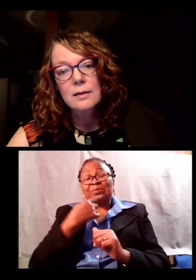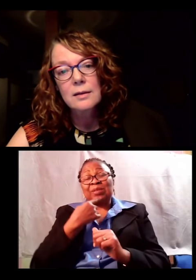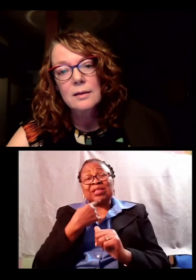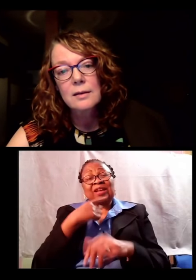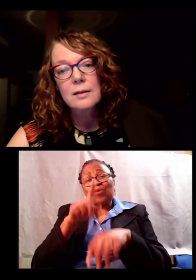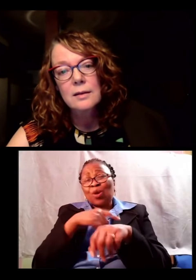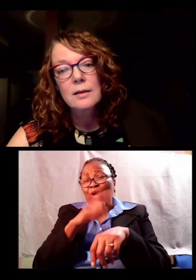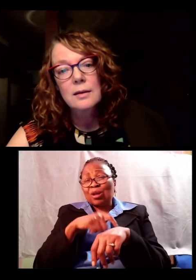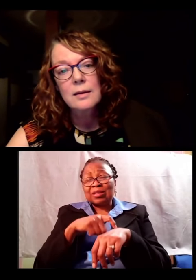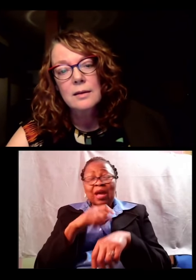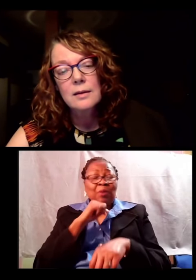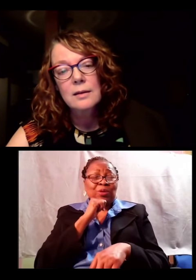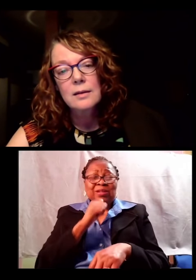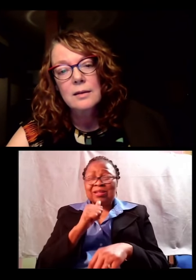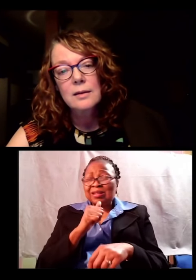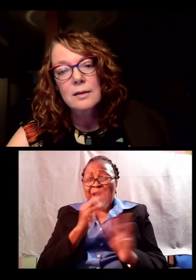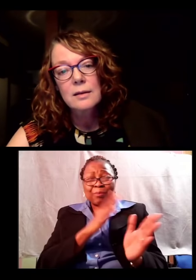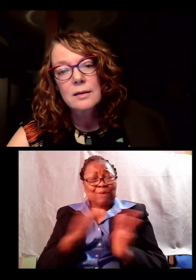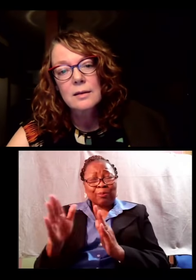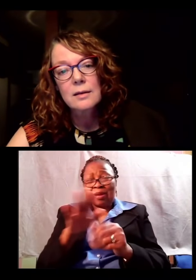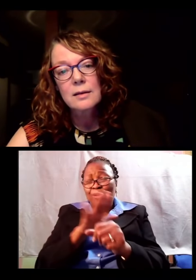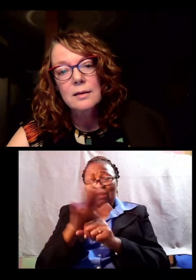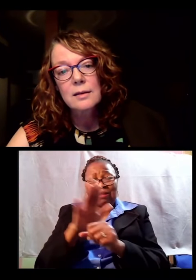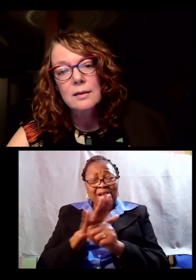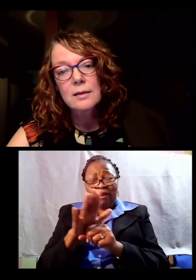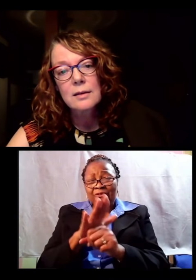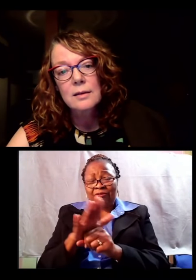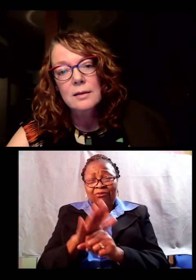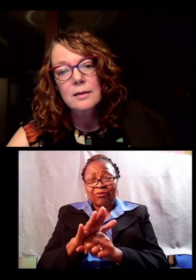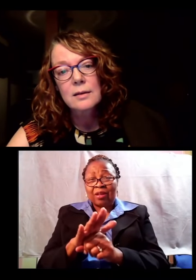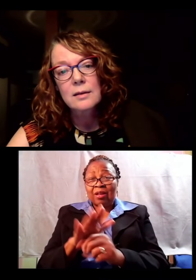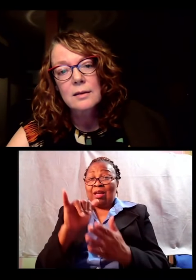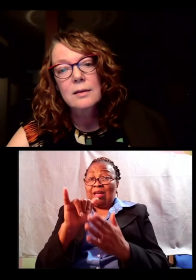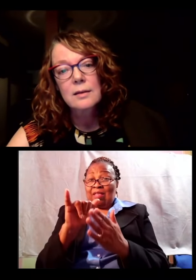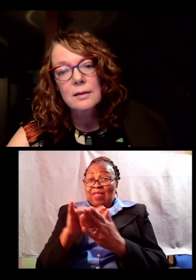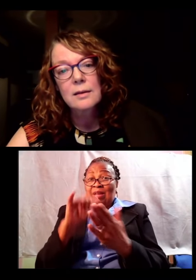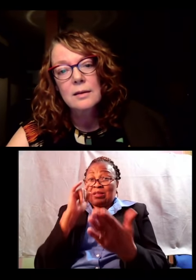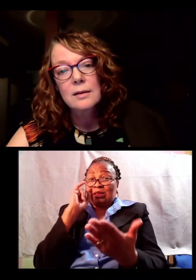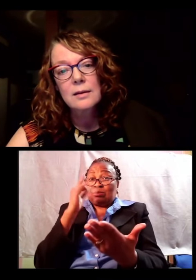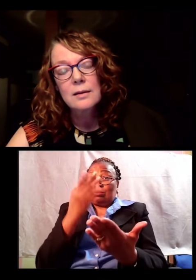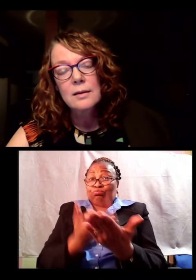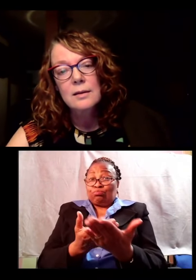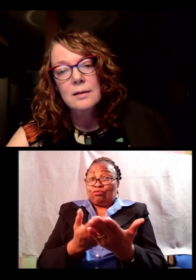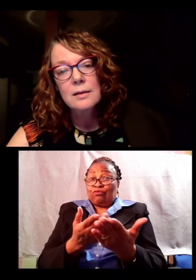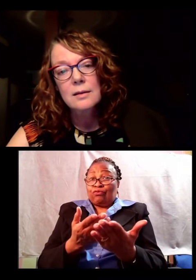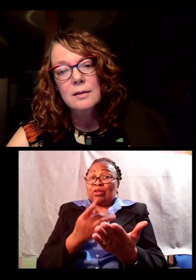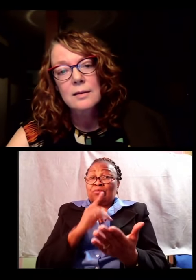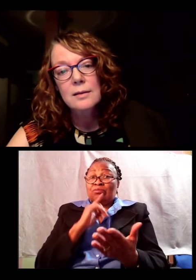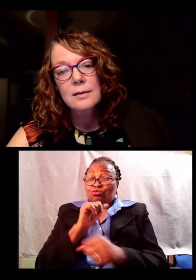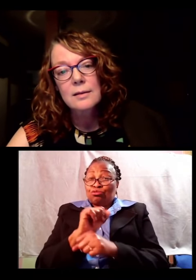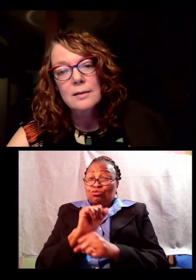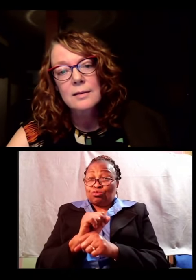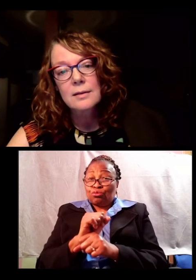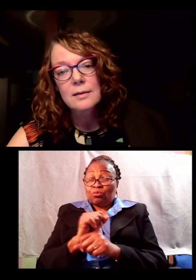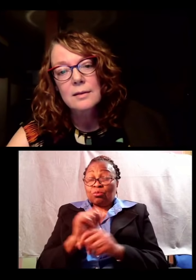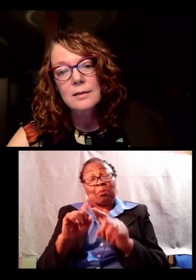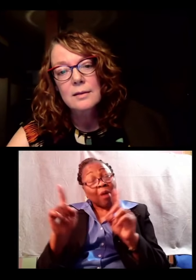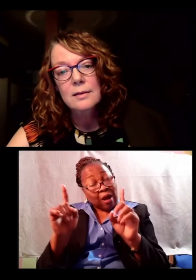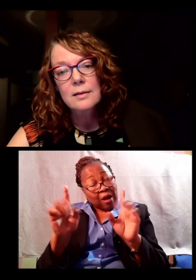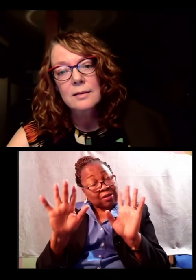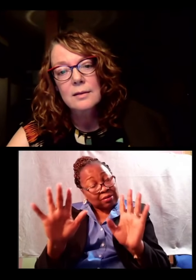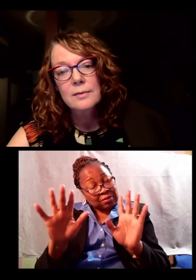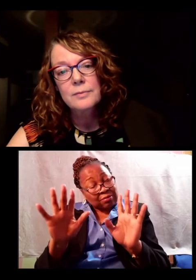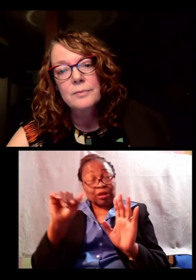enough, and that has been shown to be true. However, note of hope, there is another